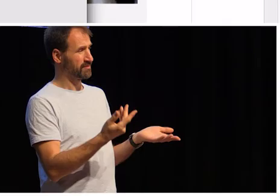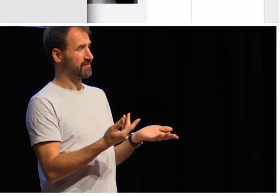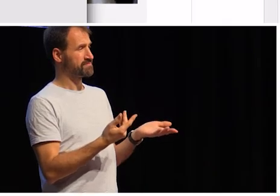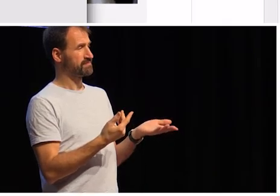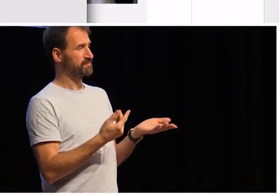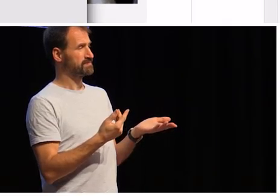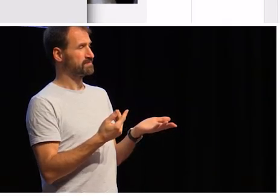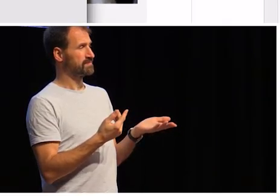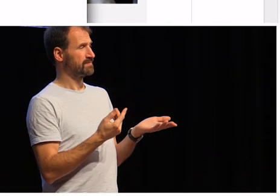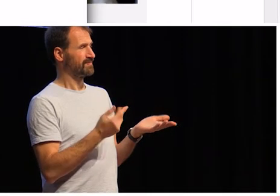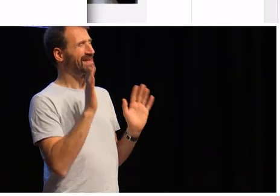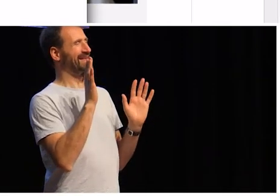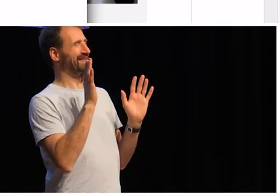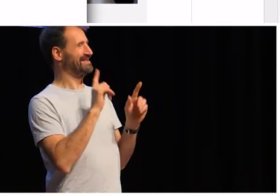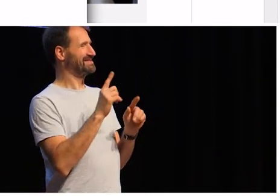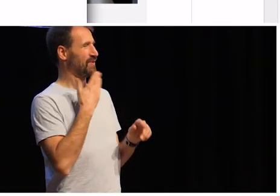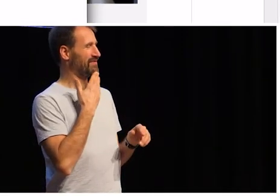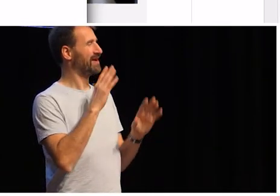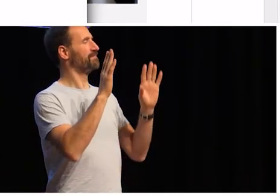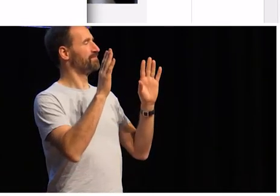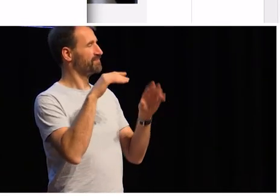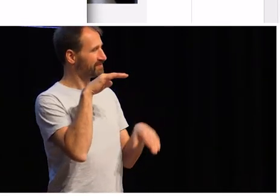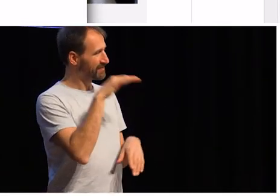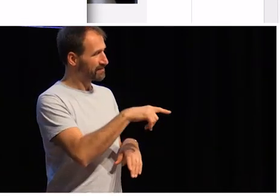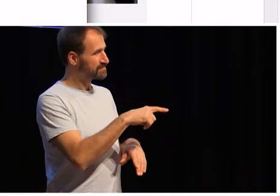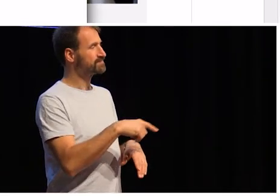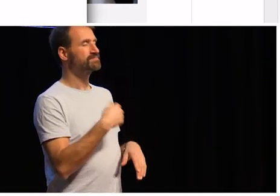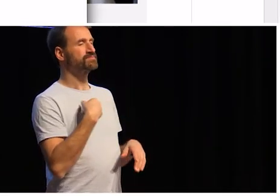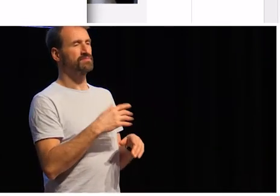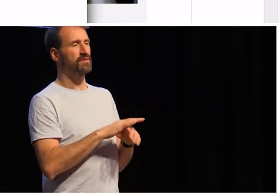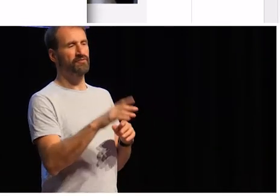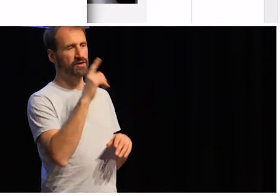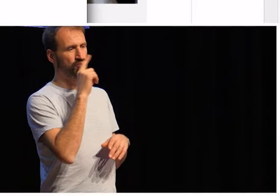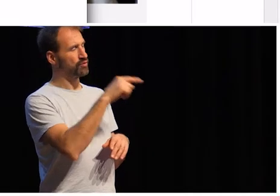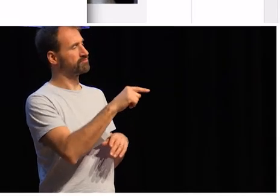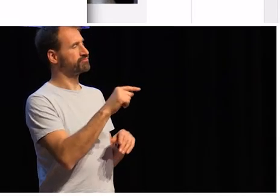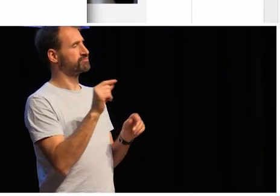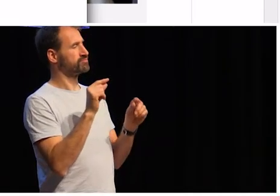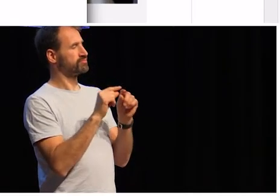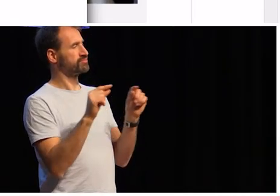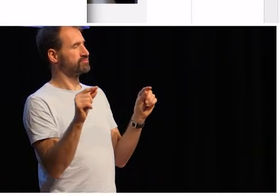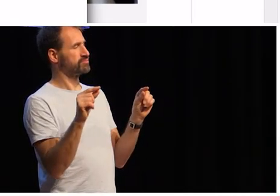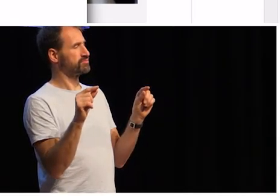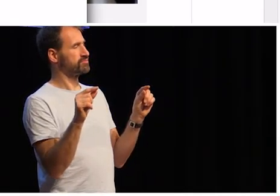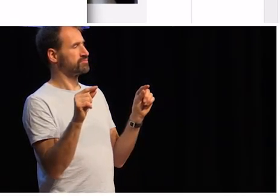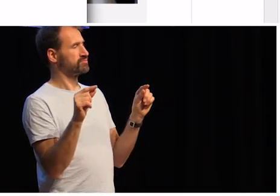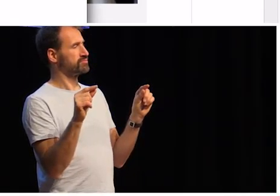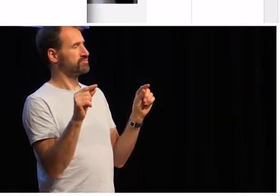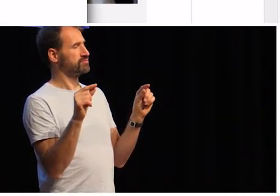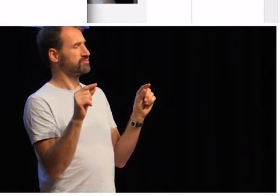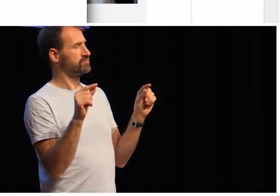not easy here so i just have to adapt the like it